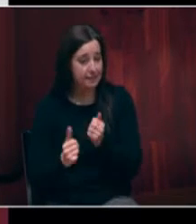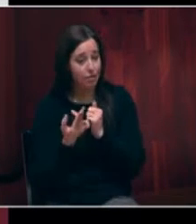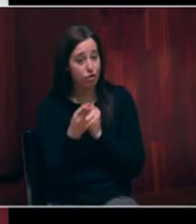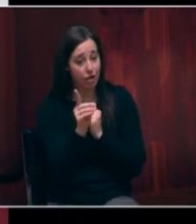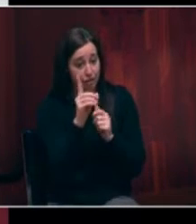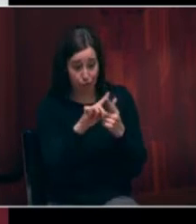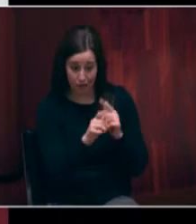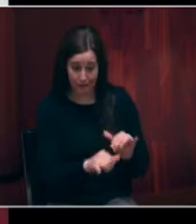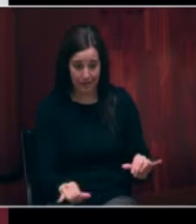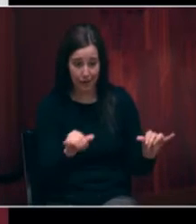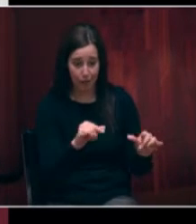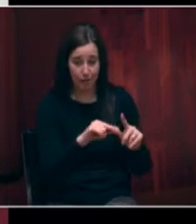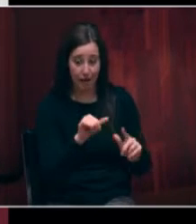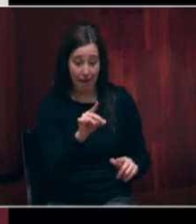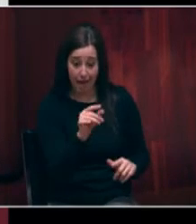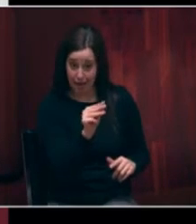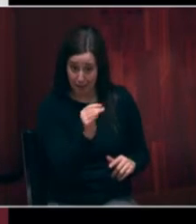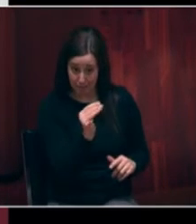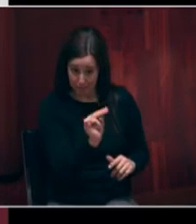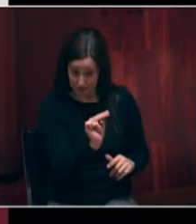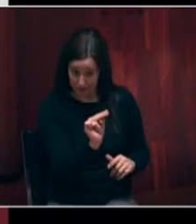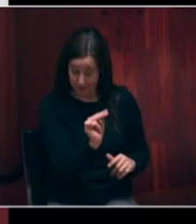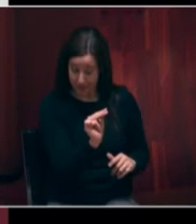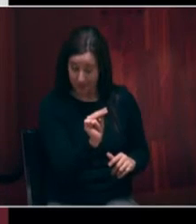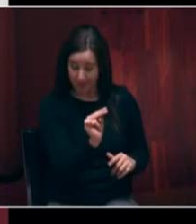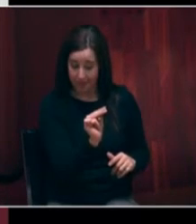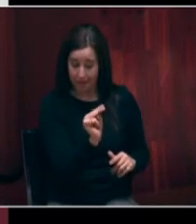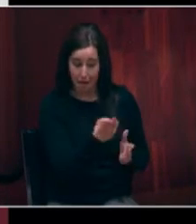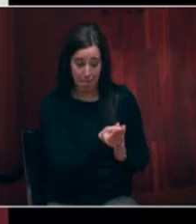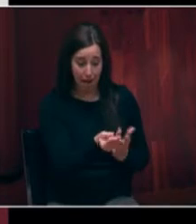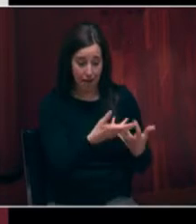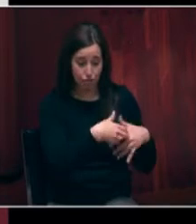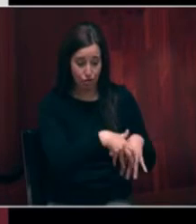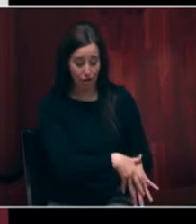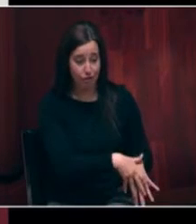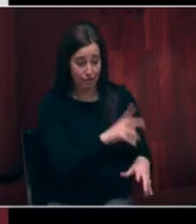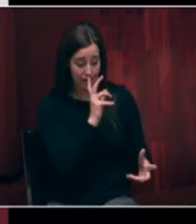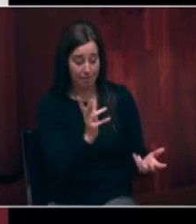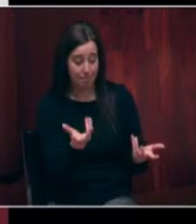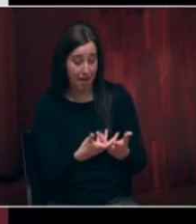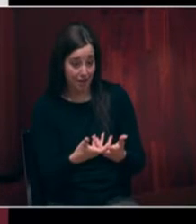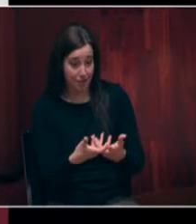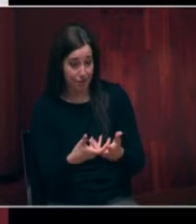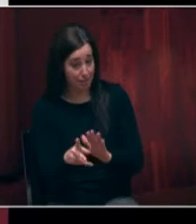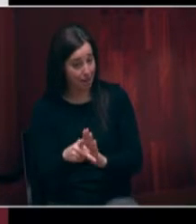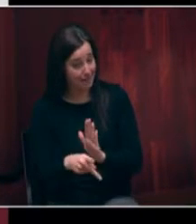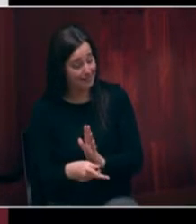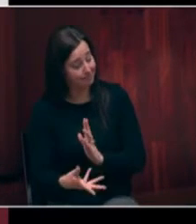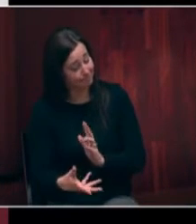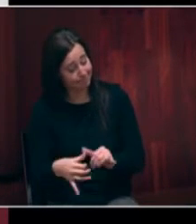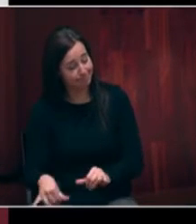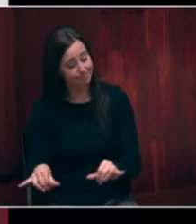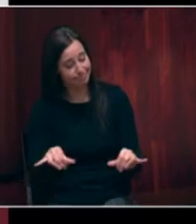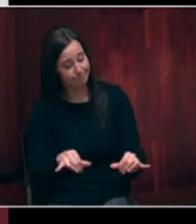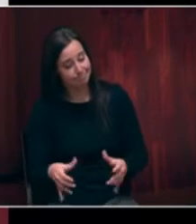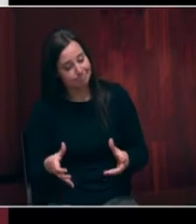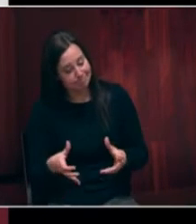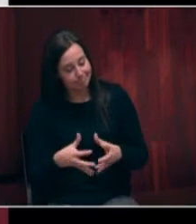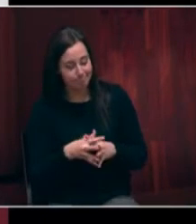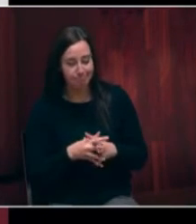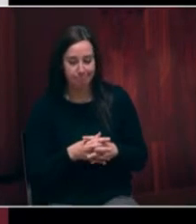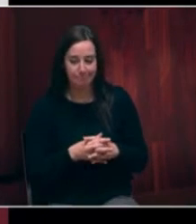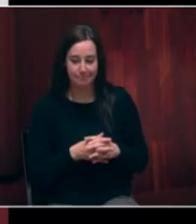the administrative folks throughout your entire agencies are not buying shredders that align to this particular standard. Now, what I have on the